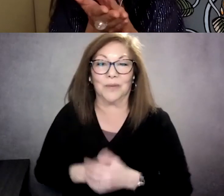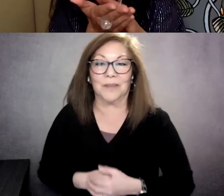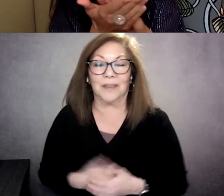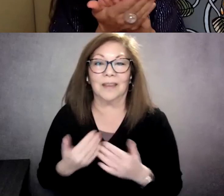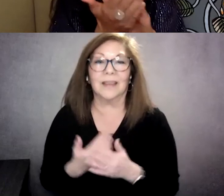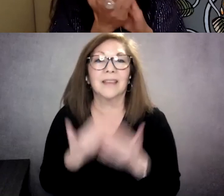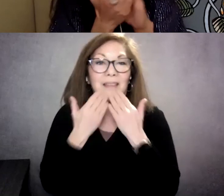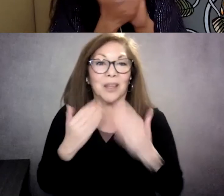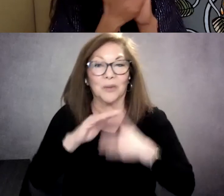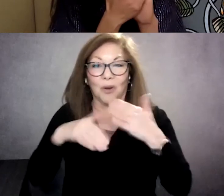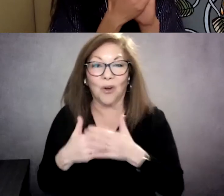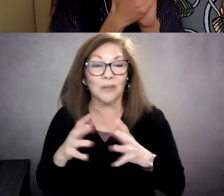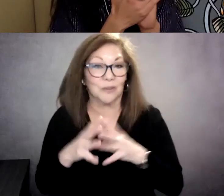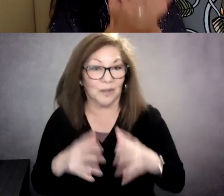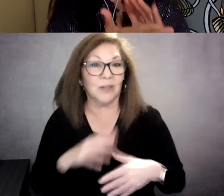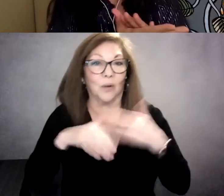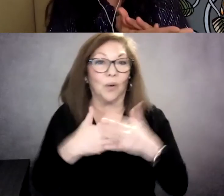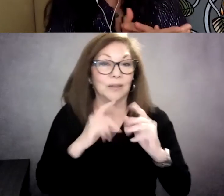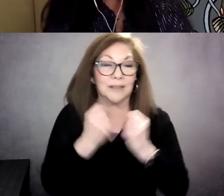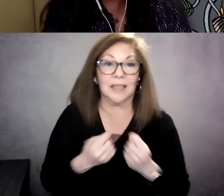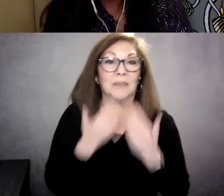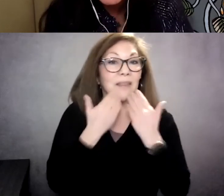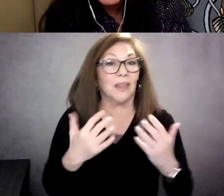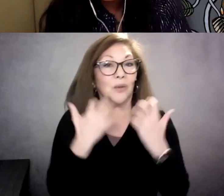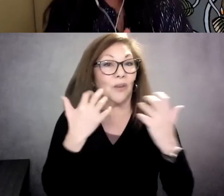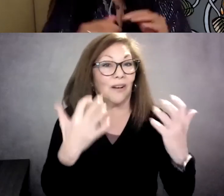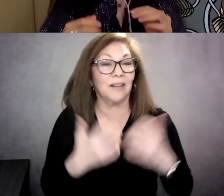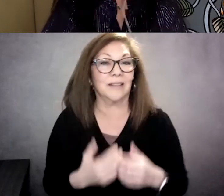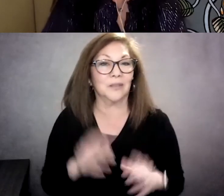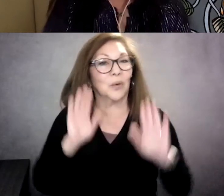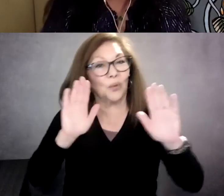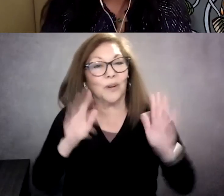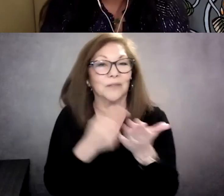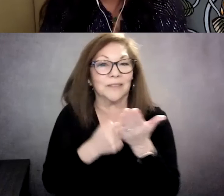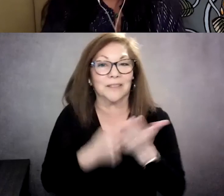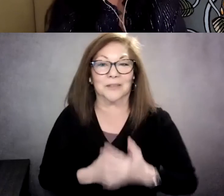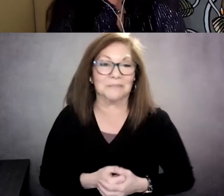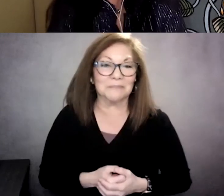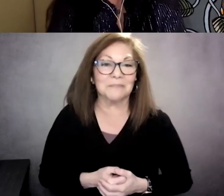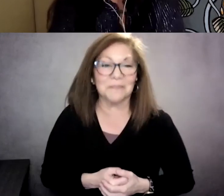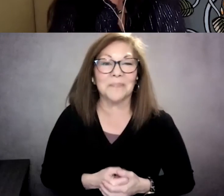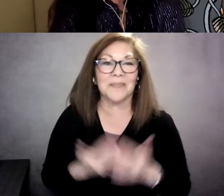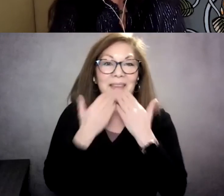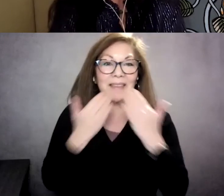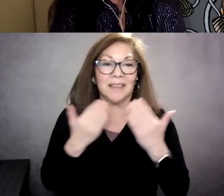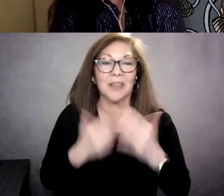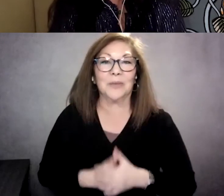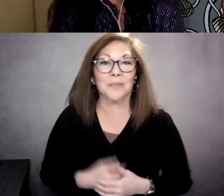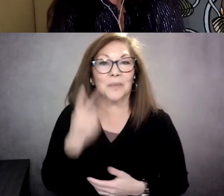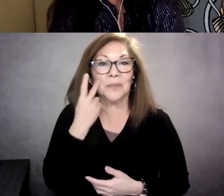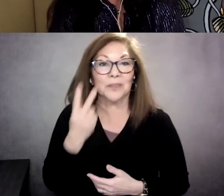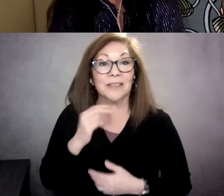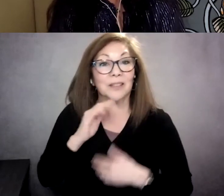so much, the entire team, and thank you, audience, for wonderful discussion. Thank you so much. We will see you